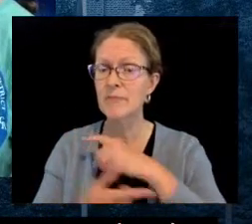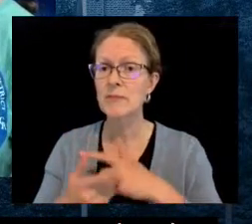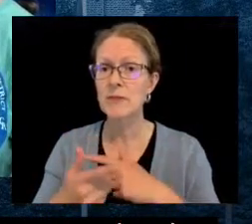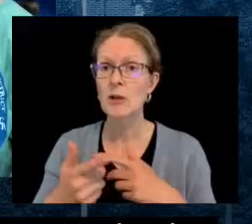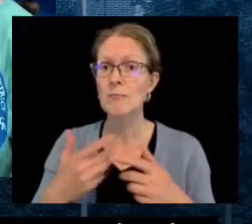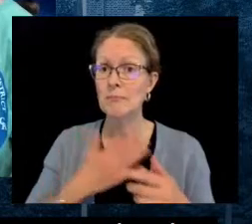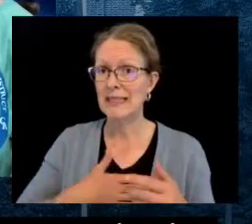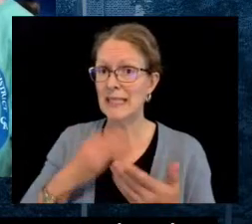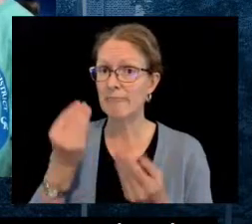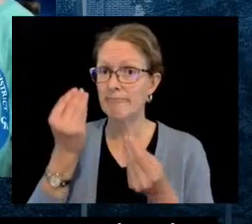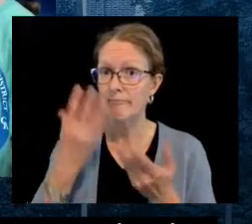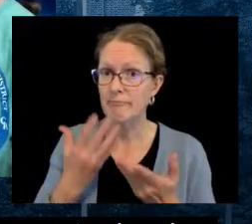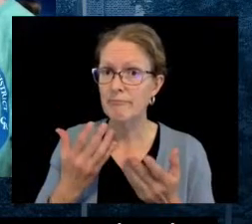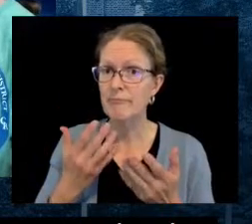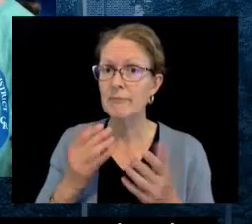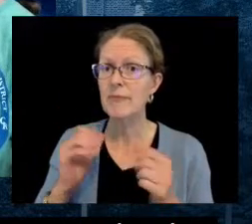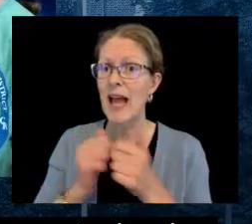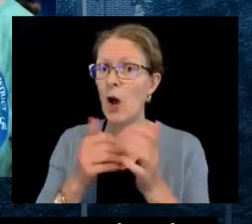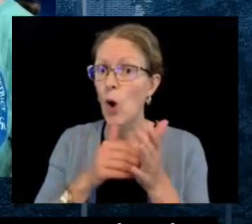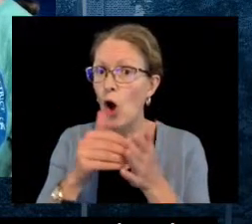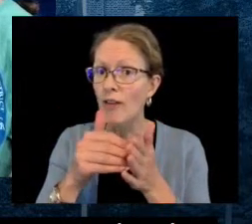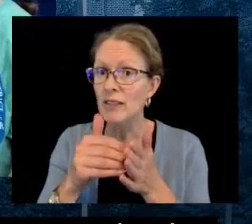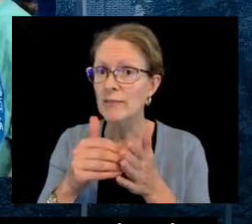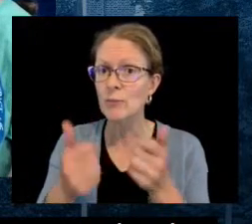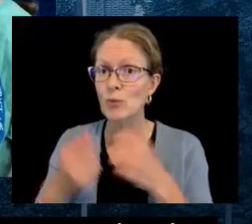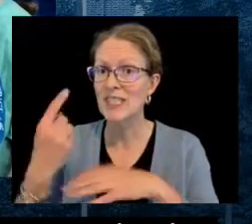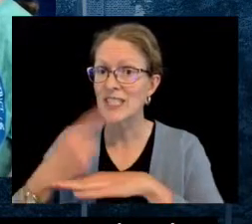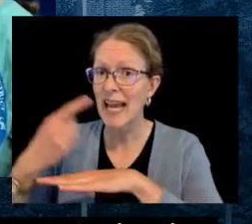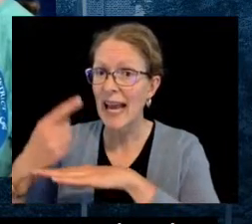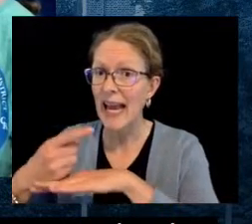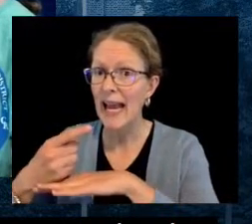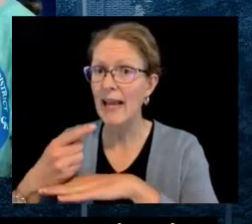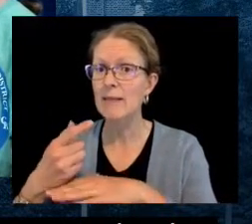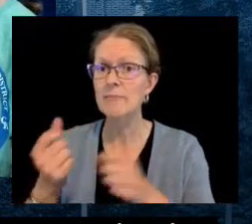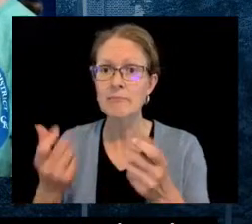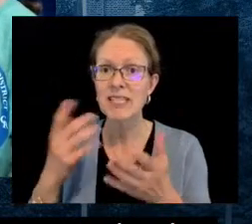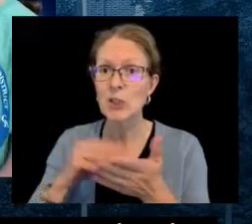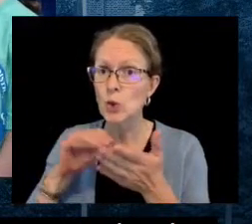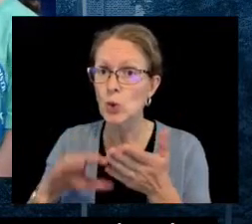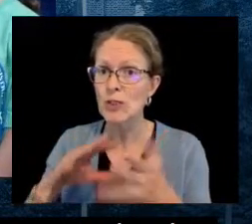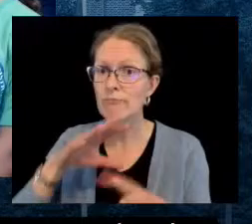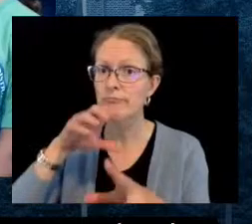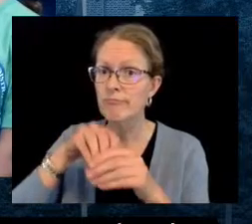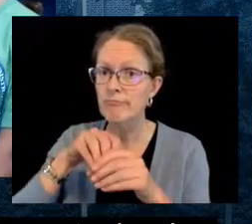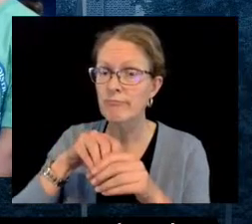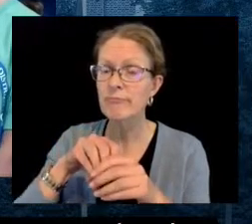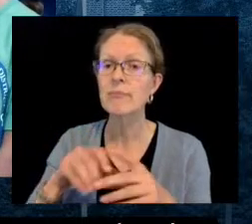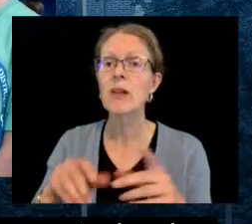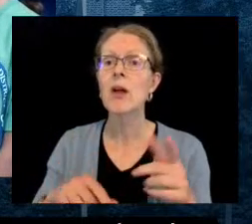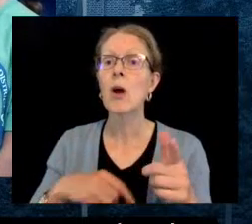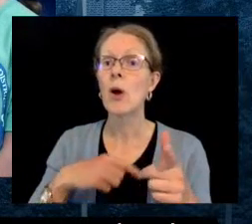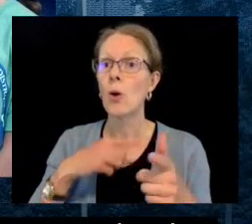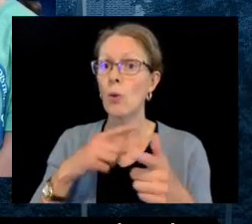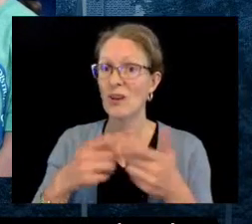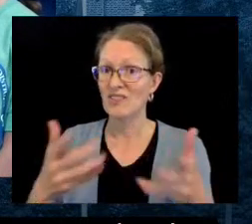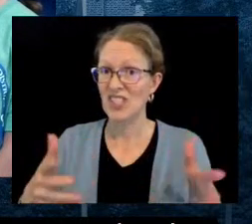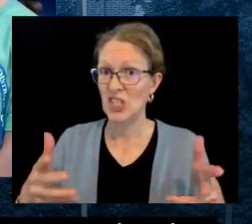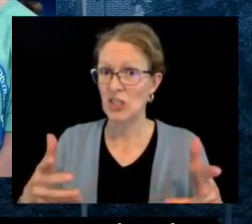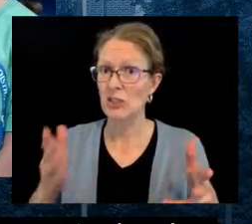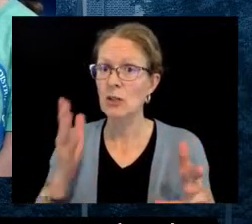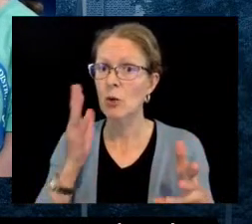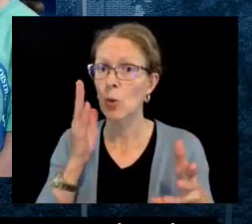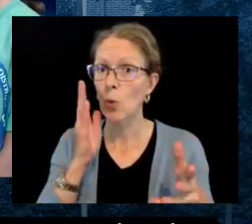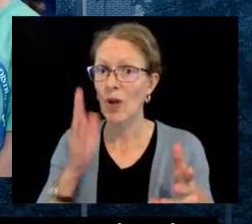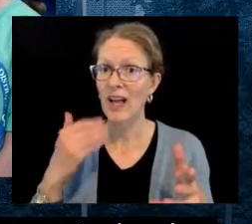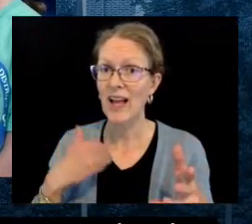frequency of the cleanups, the dates they're picking it up, and how many students are participating. And then, once they've completed that, they're going to get a great sign, which I'm not